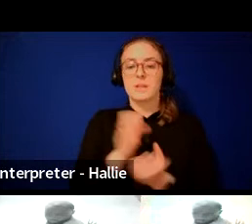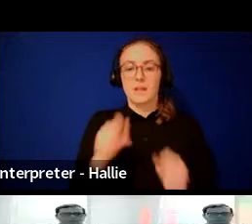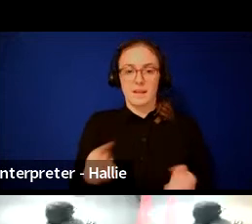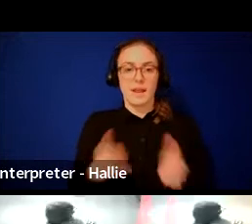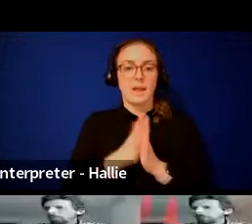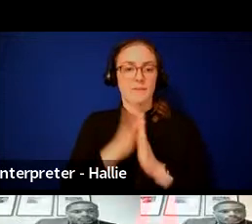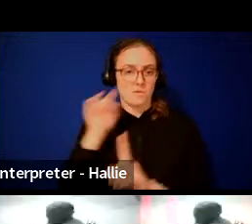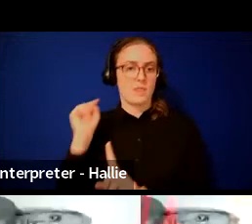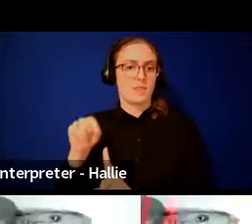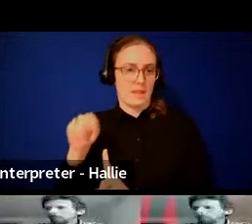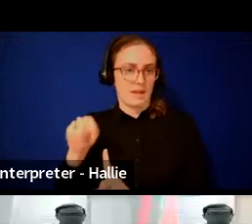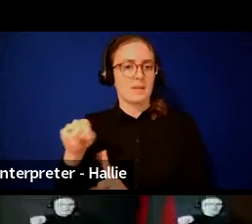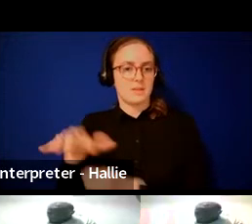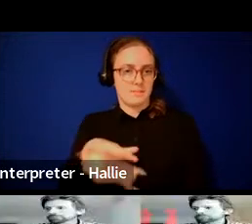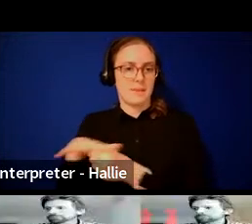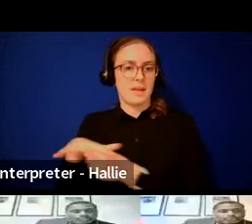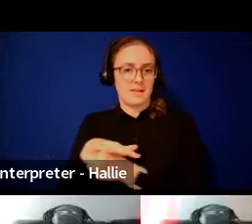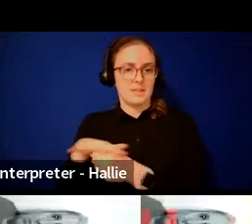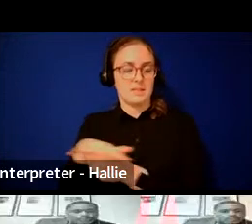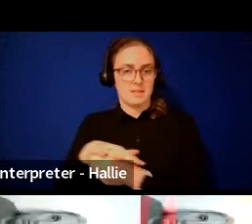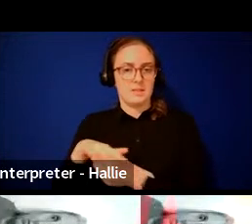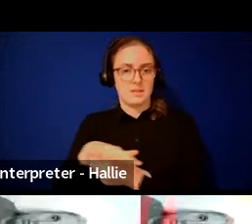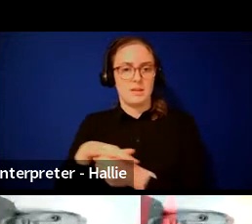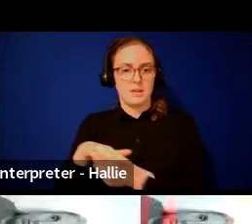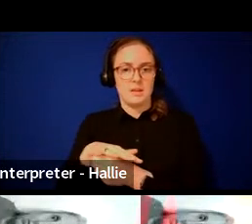could that space be